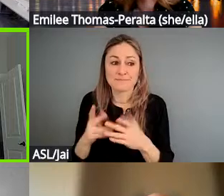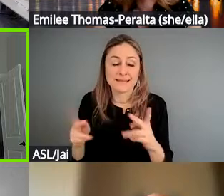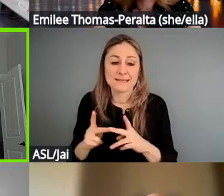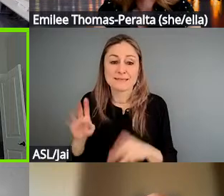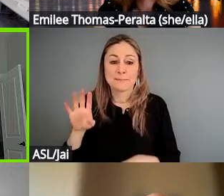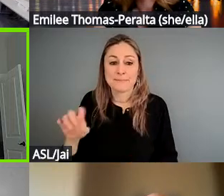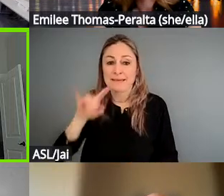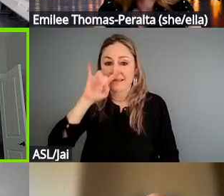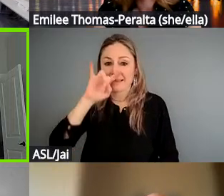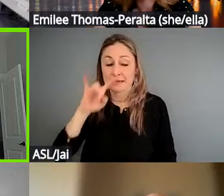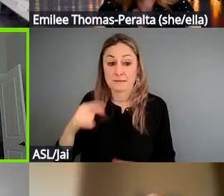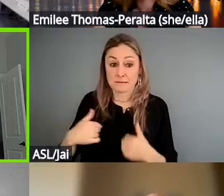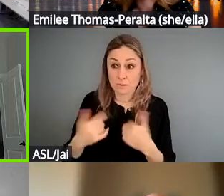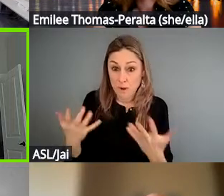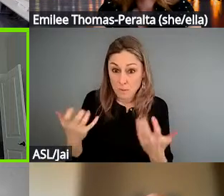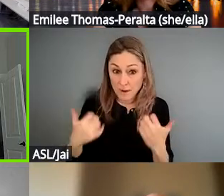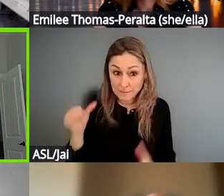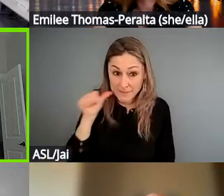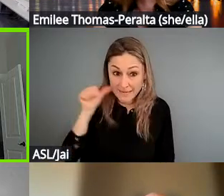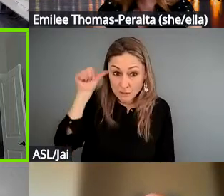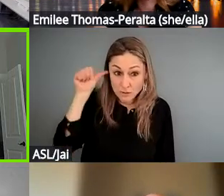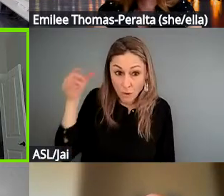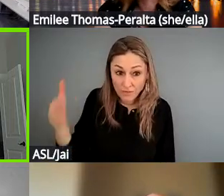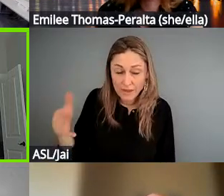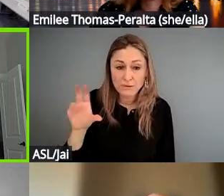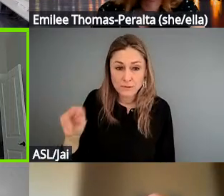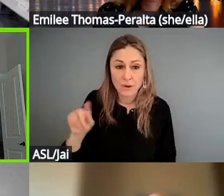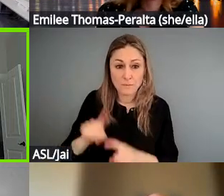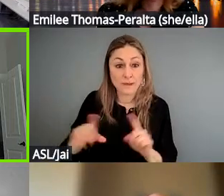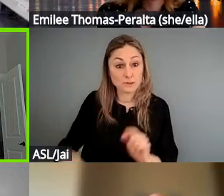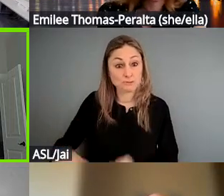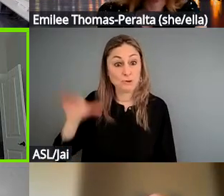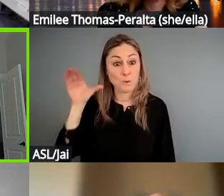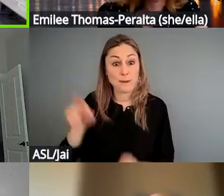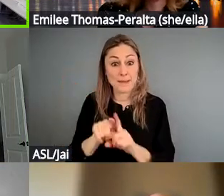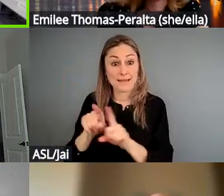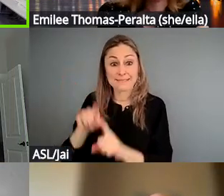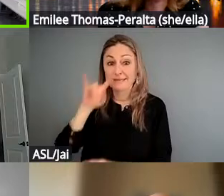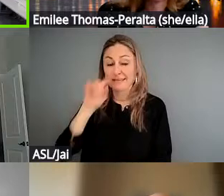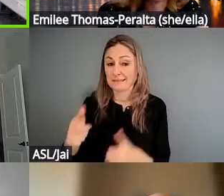think I would want to be an adult there, but a great place to grow up.